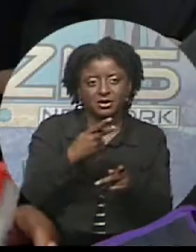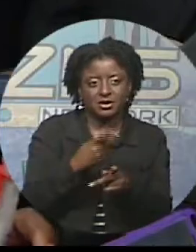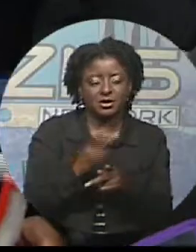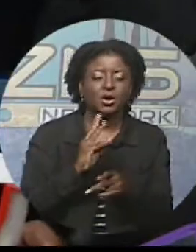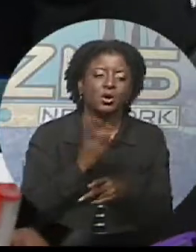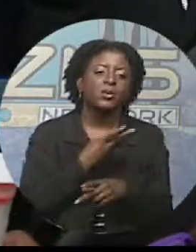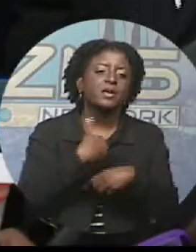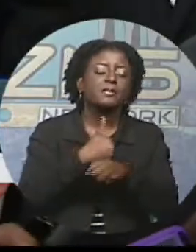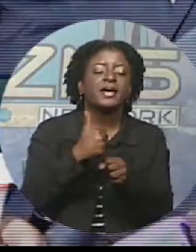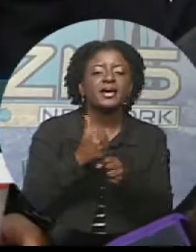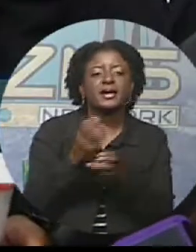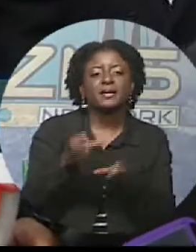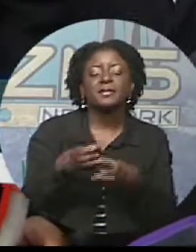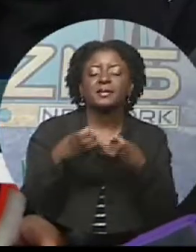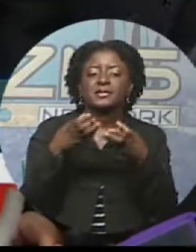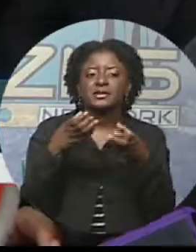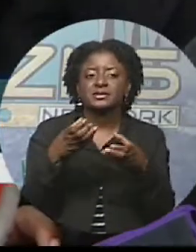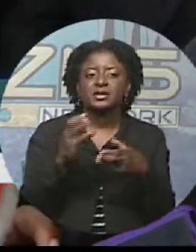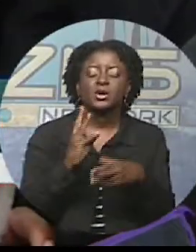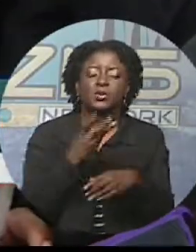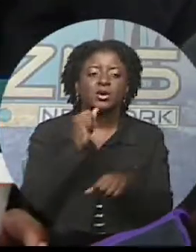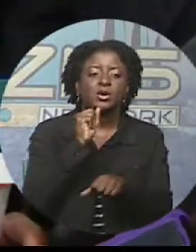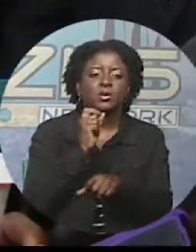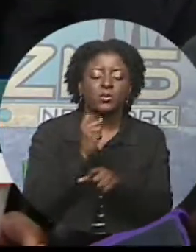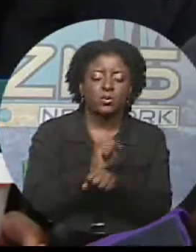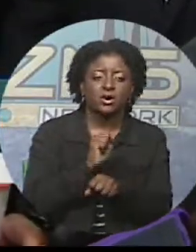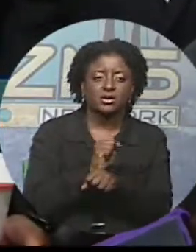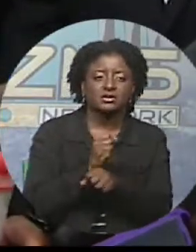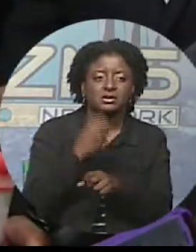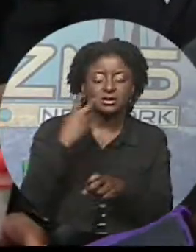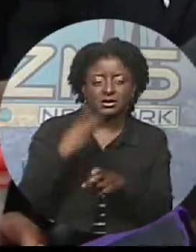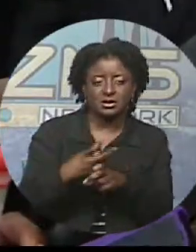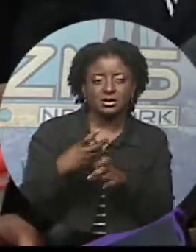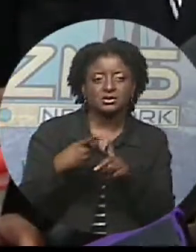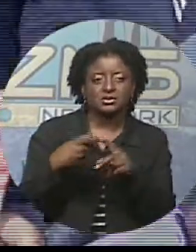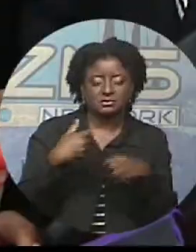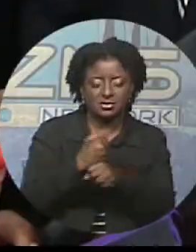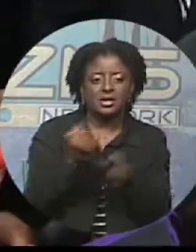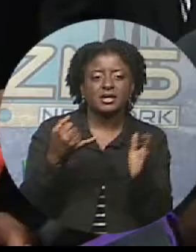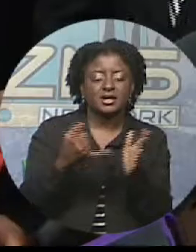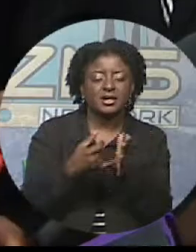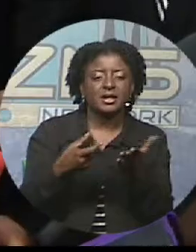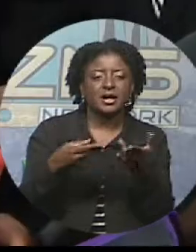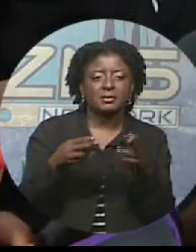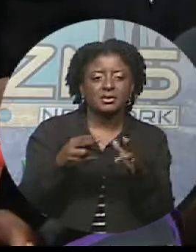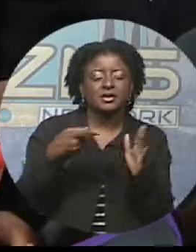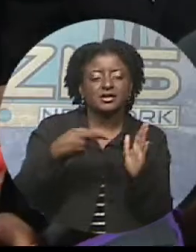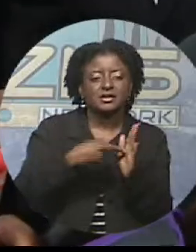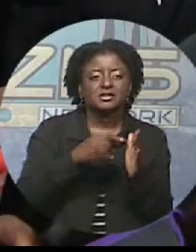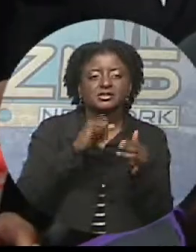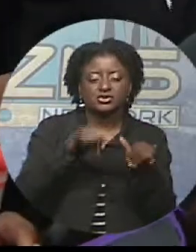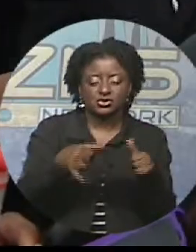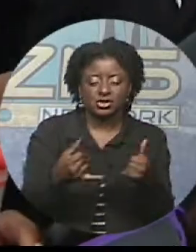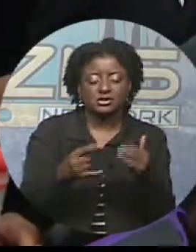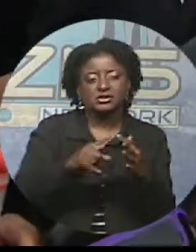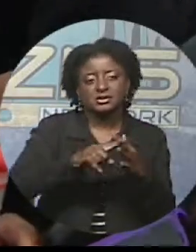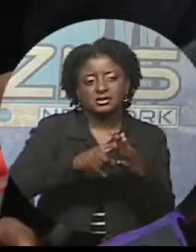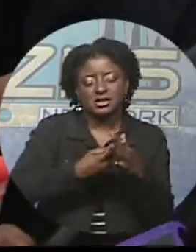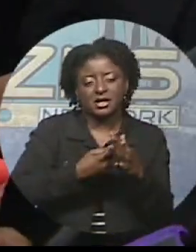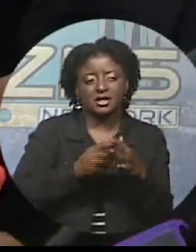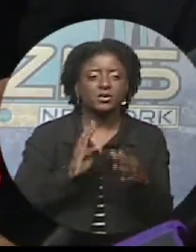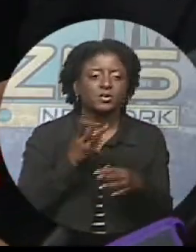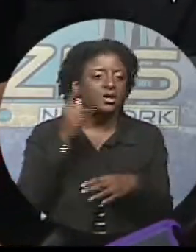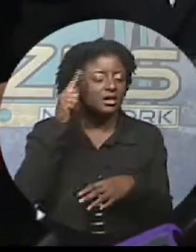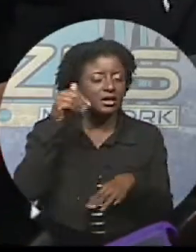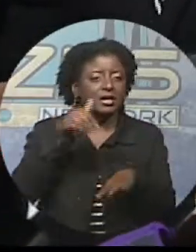We worked diligently to make it happen. It has happened. And this is just the beginning because we're looking at airports nationwide. This is how